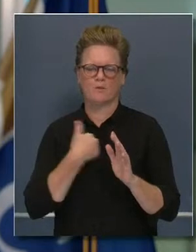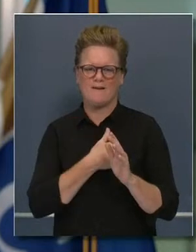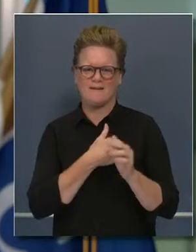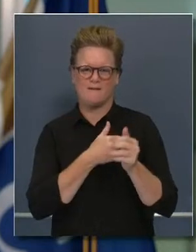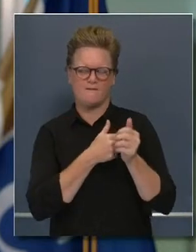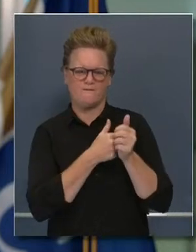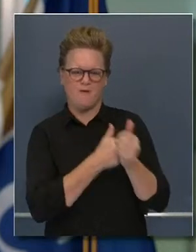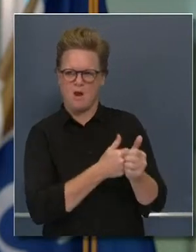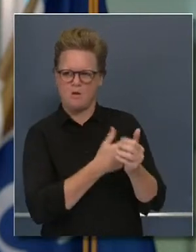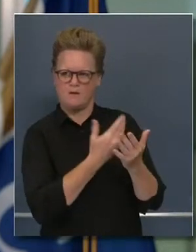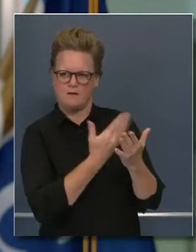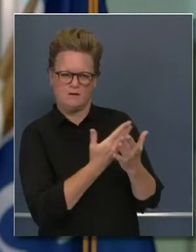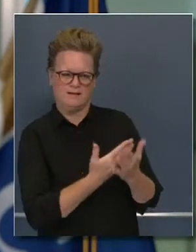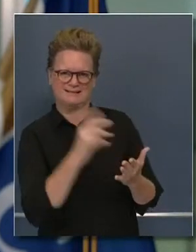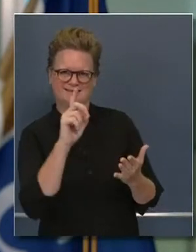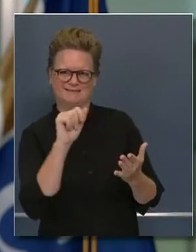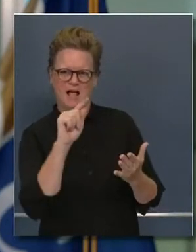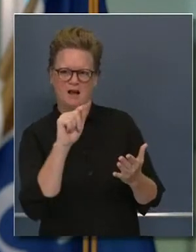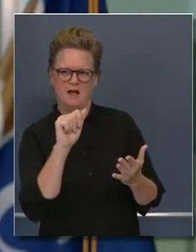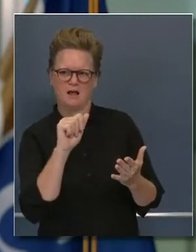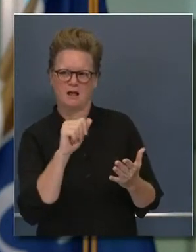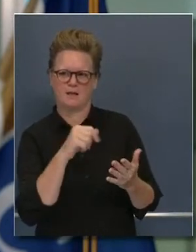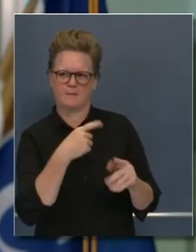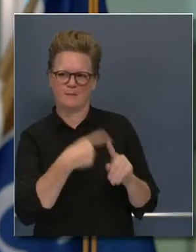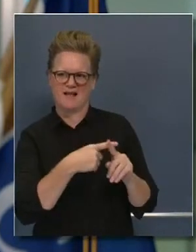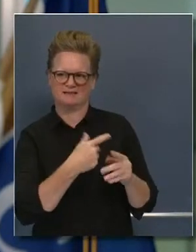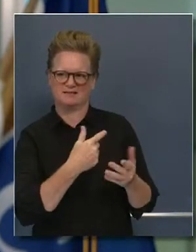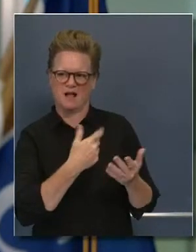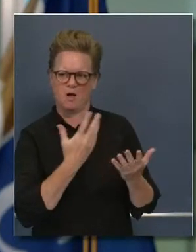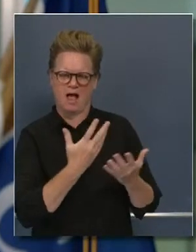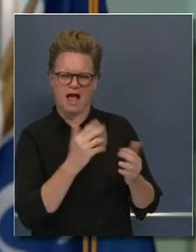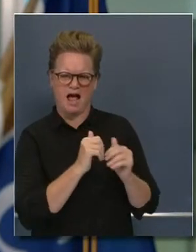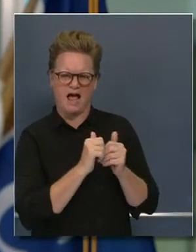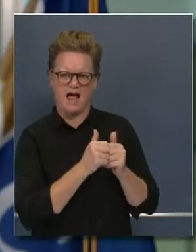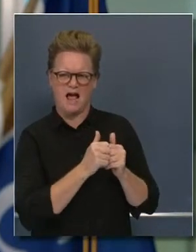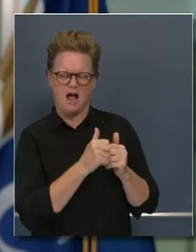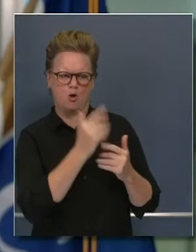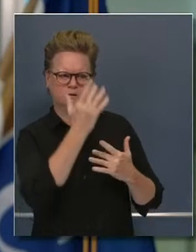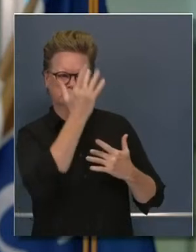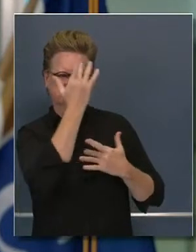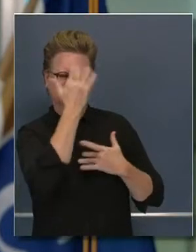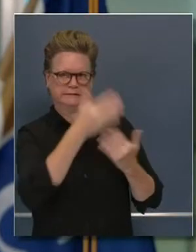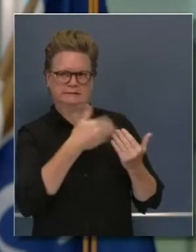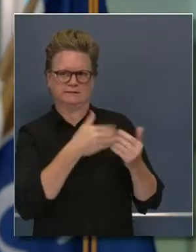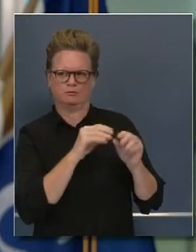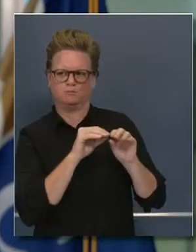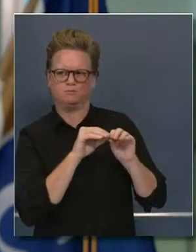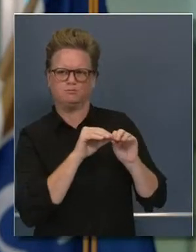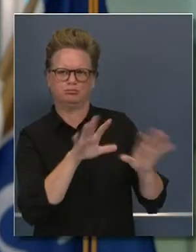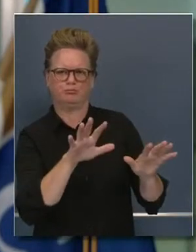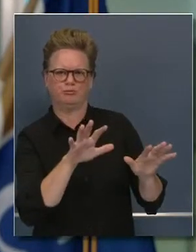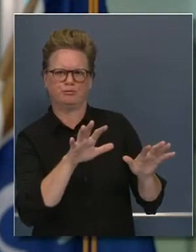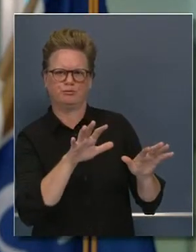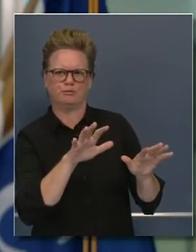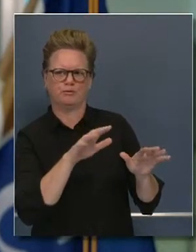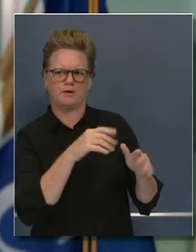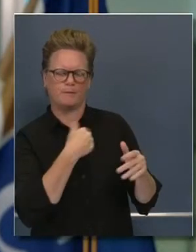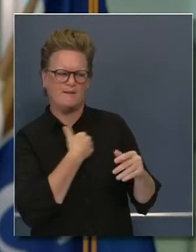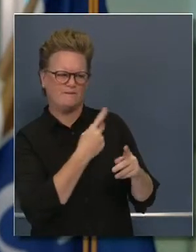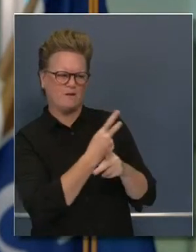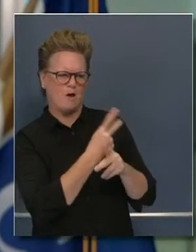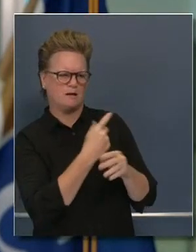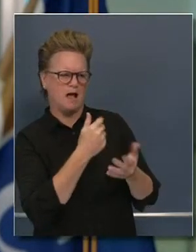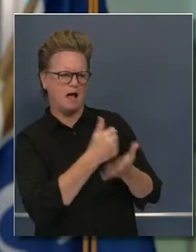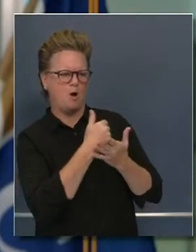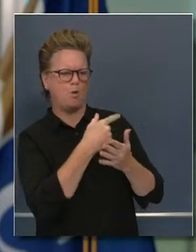determination. But Dr. Galley is here to talk more specifically, perhaps, around that specific issue around salons and the distinction